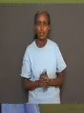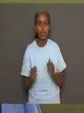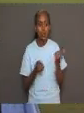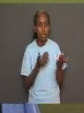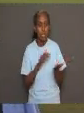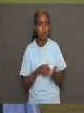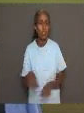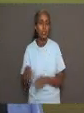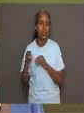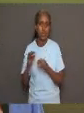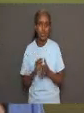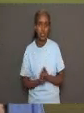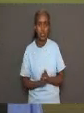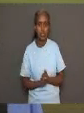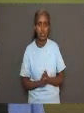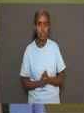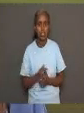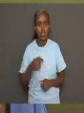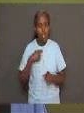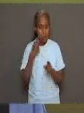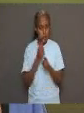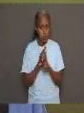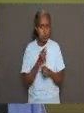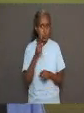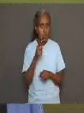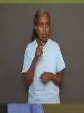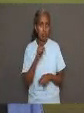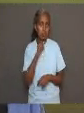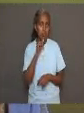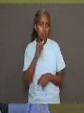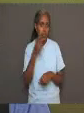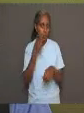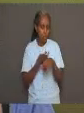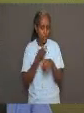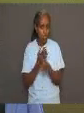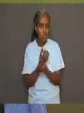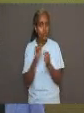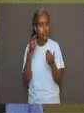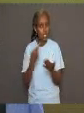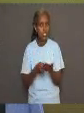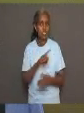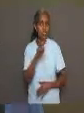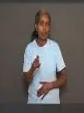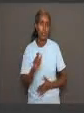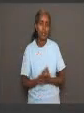Welcome back, students. I am sure you had no trouble solving this problem.